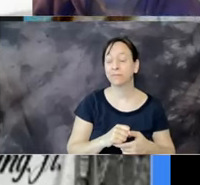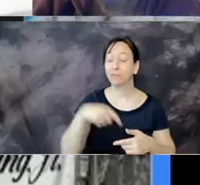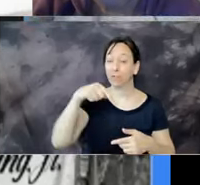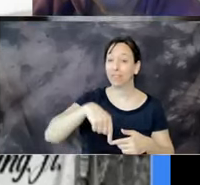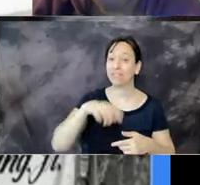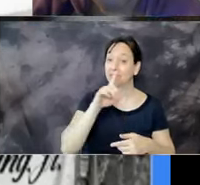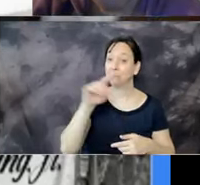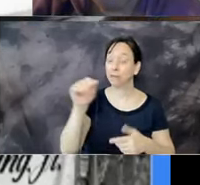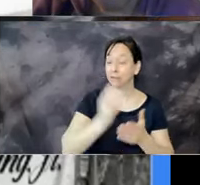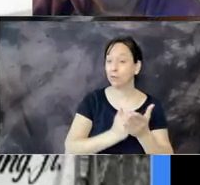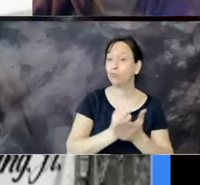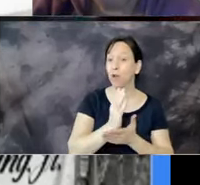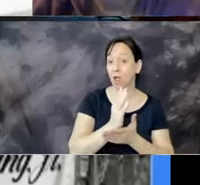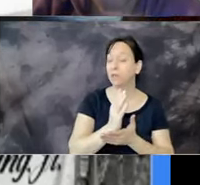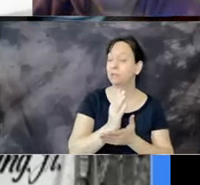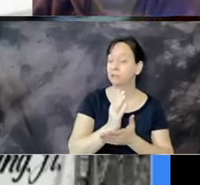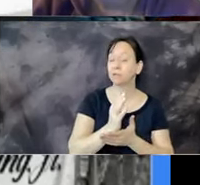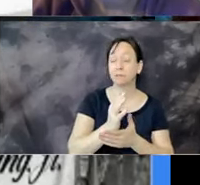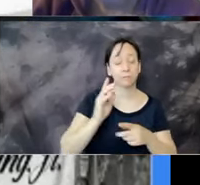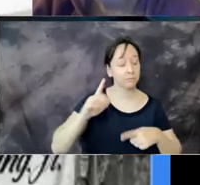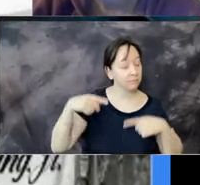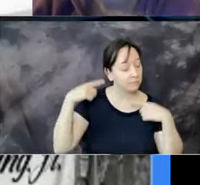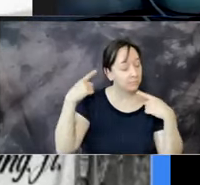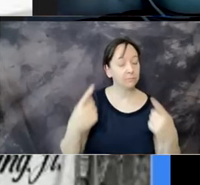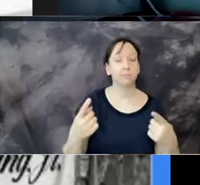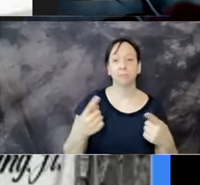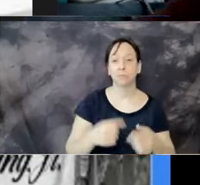movement. We are